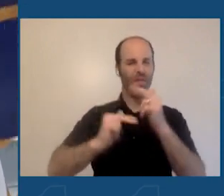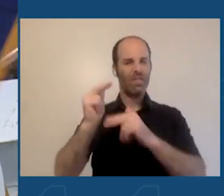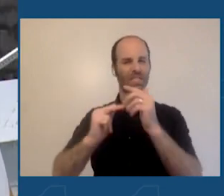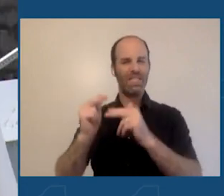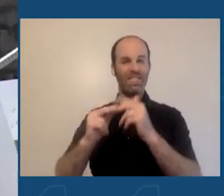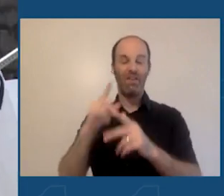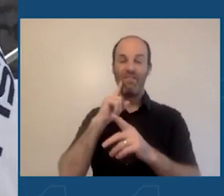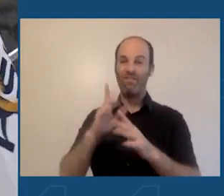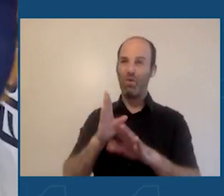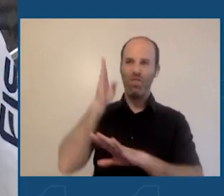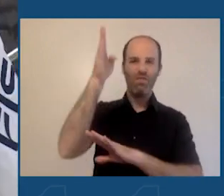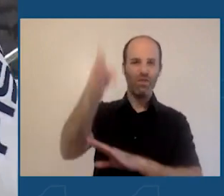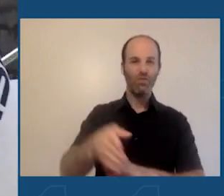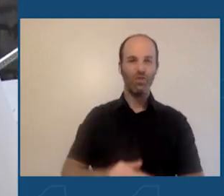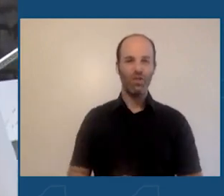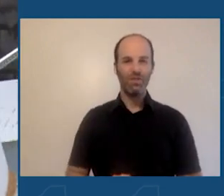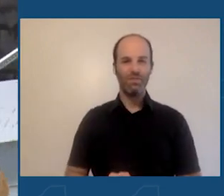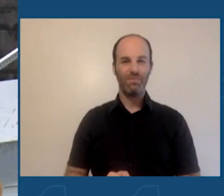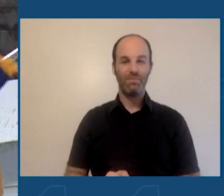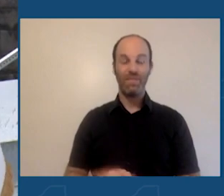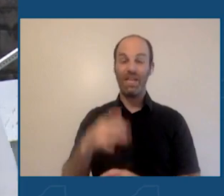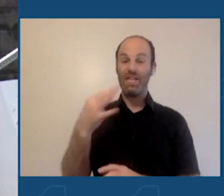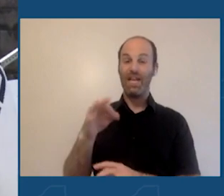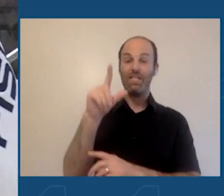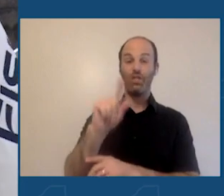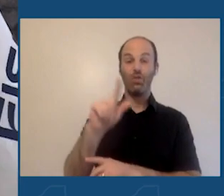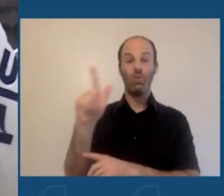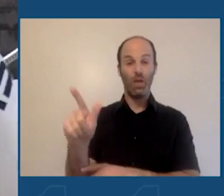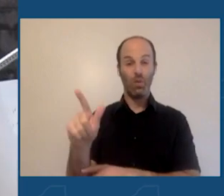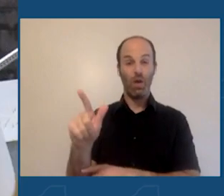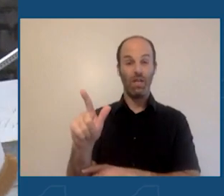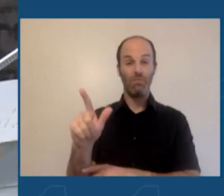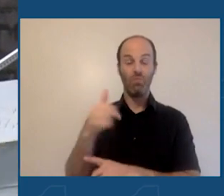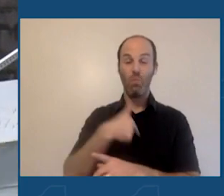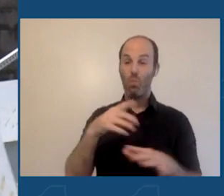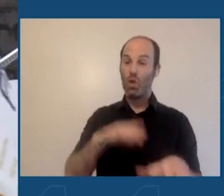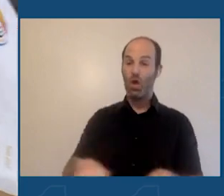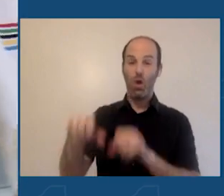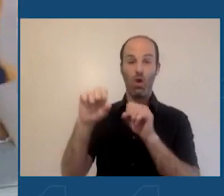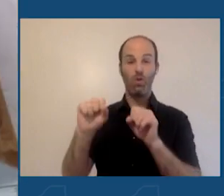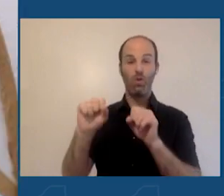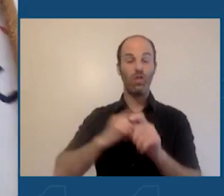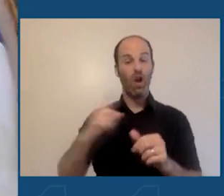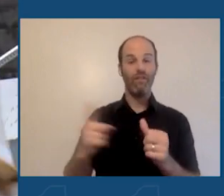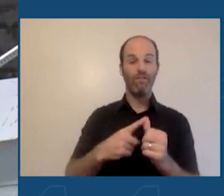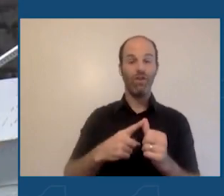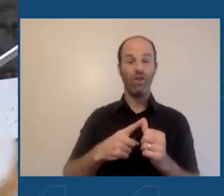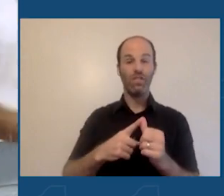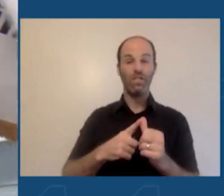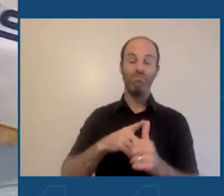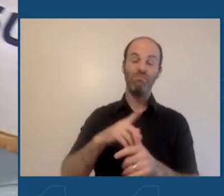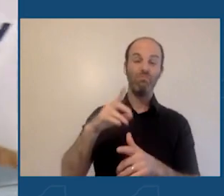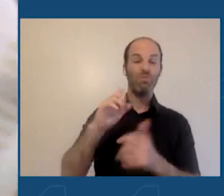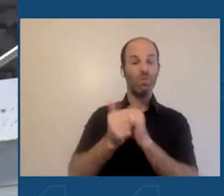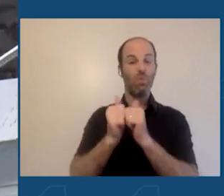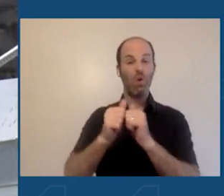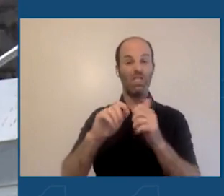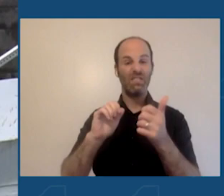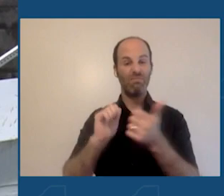1921, Lake Placid hosted our first international sports competition, and that set us up